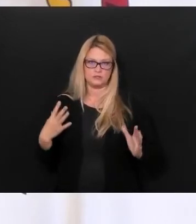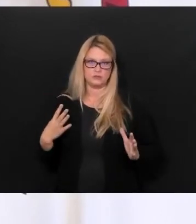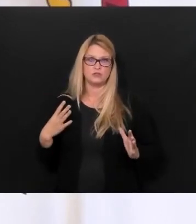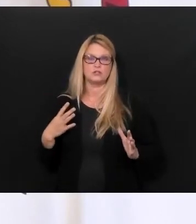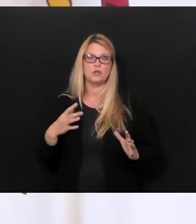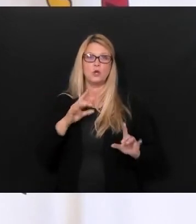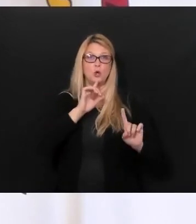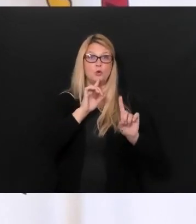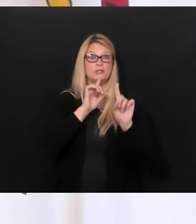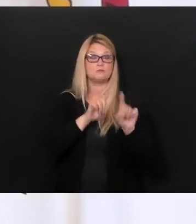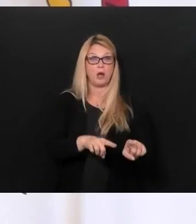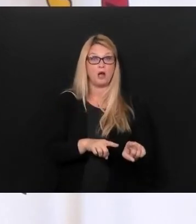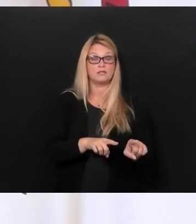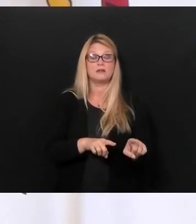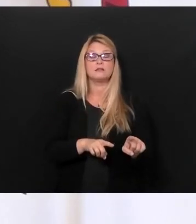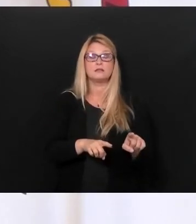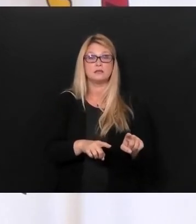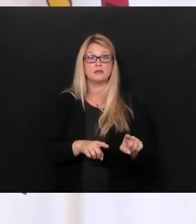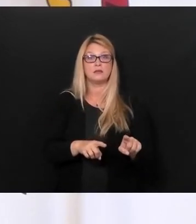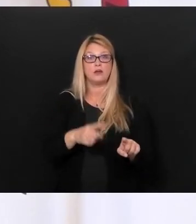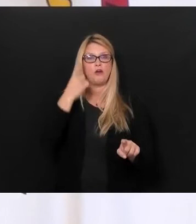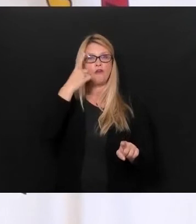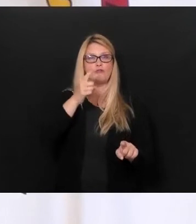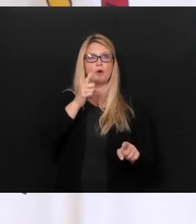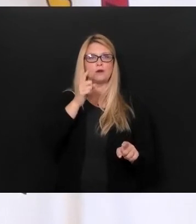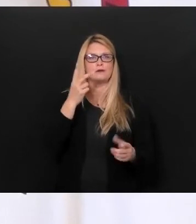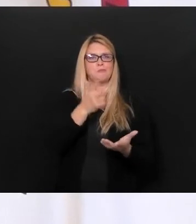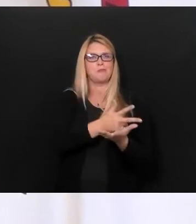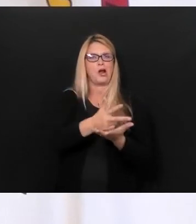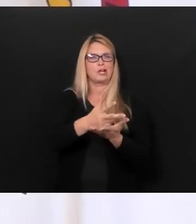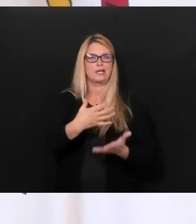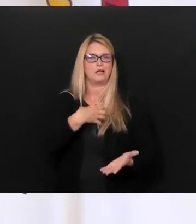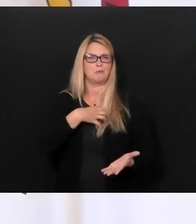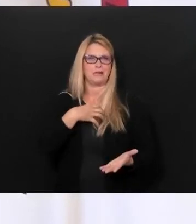of just a parking complaint.